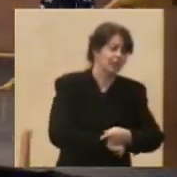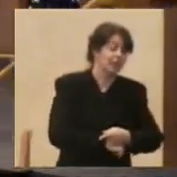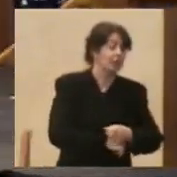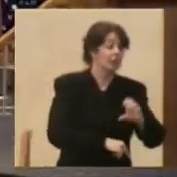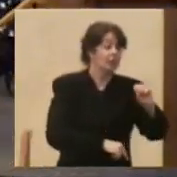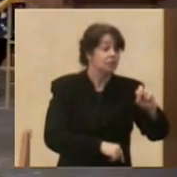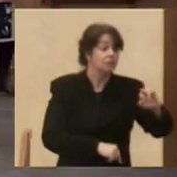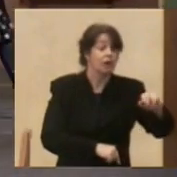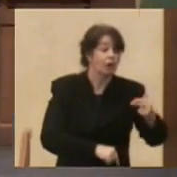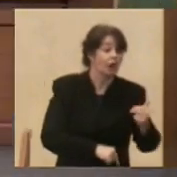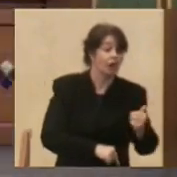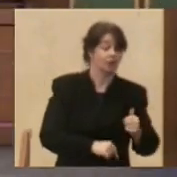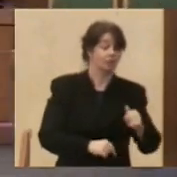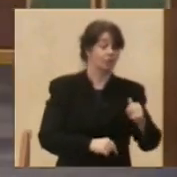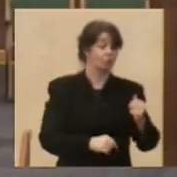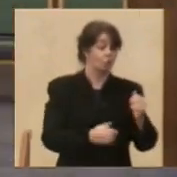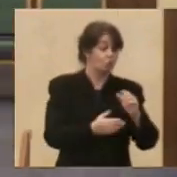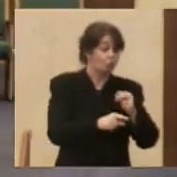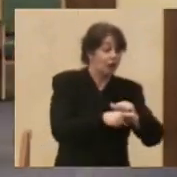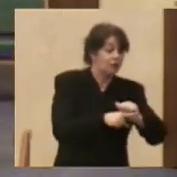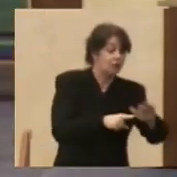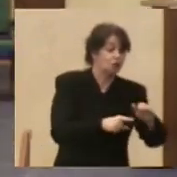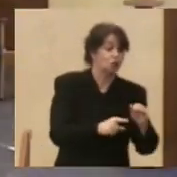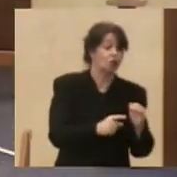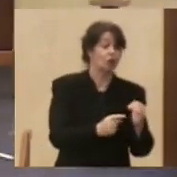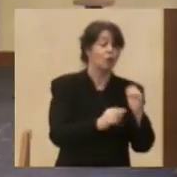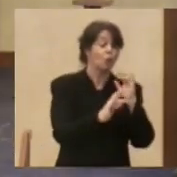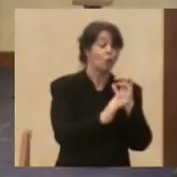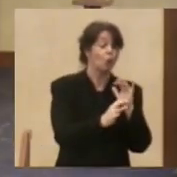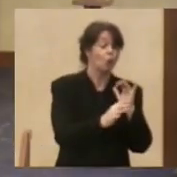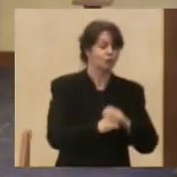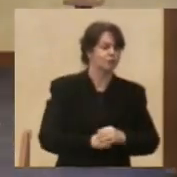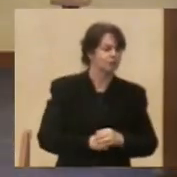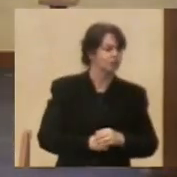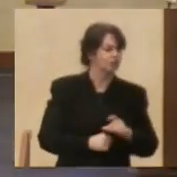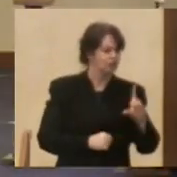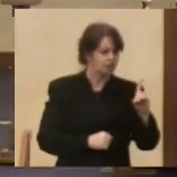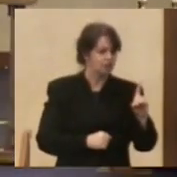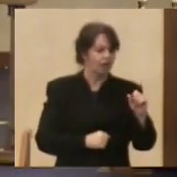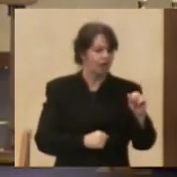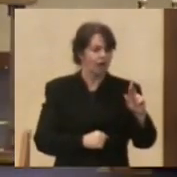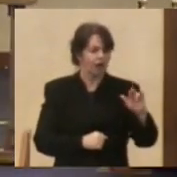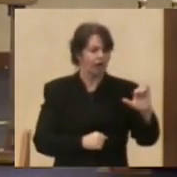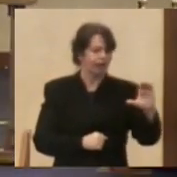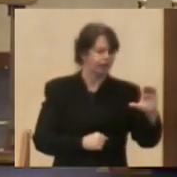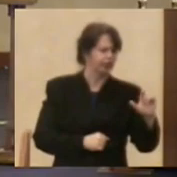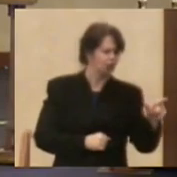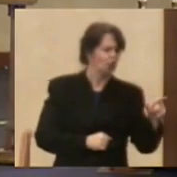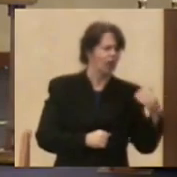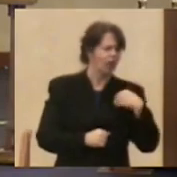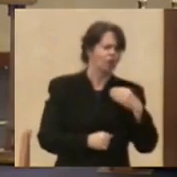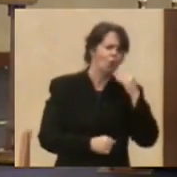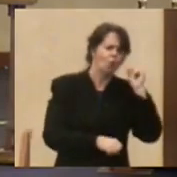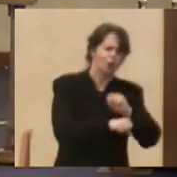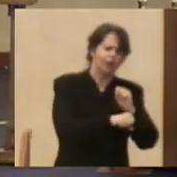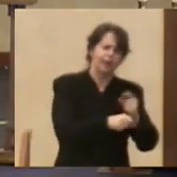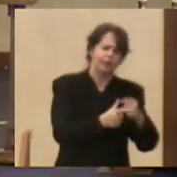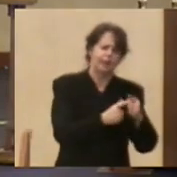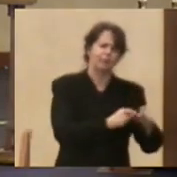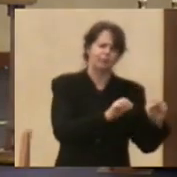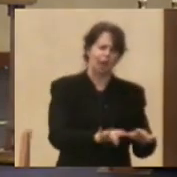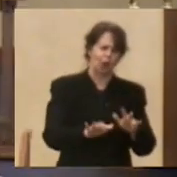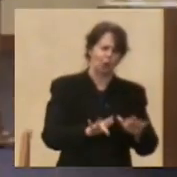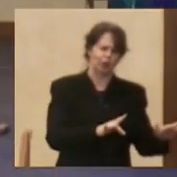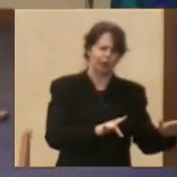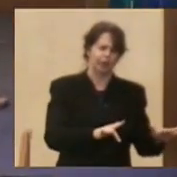to practice your flute. And Derek, you have a little bit more homework to do. And then piano. And be sure,